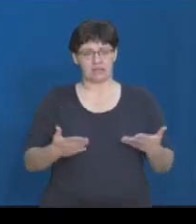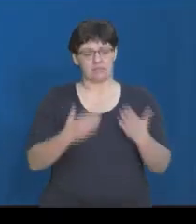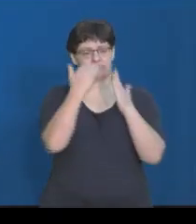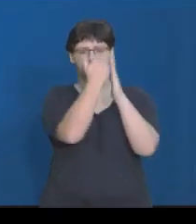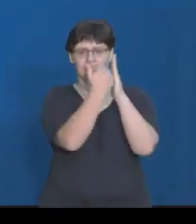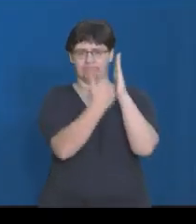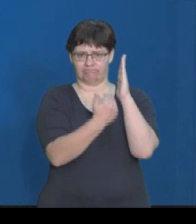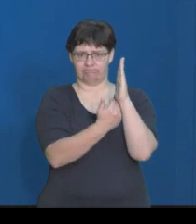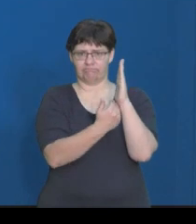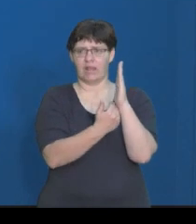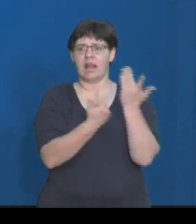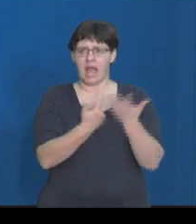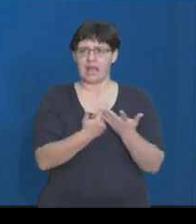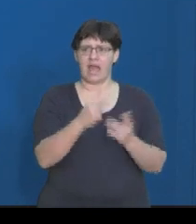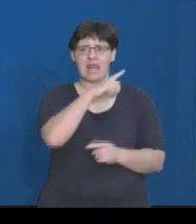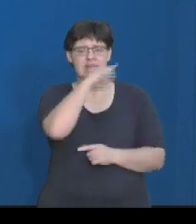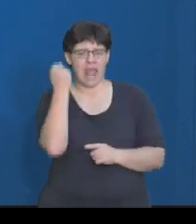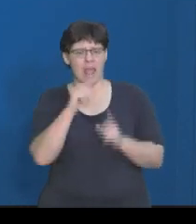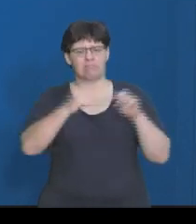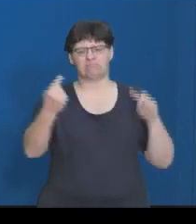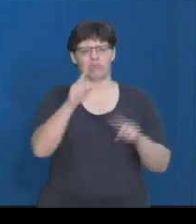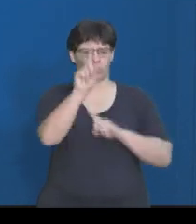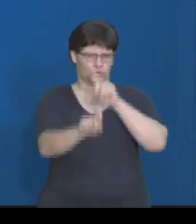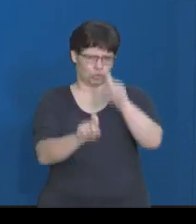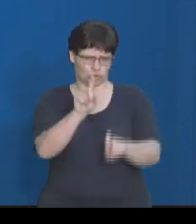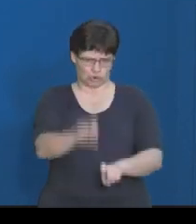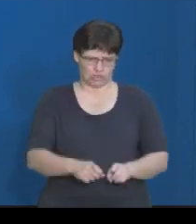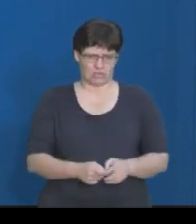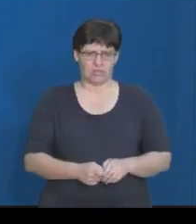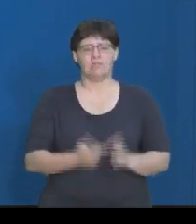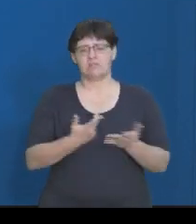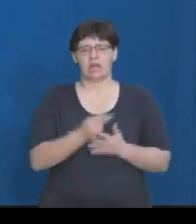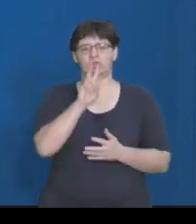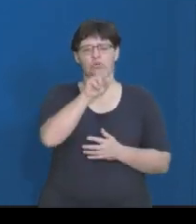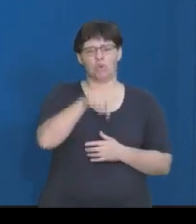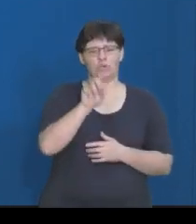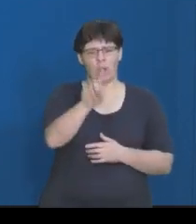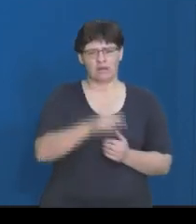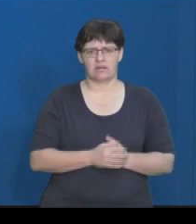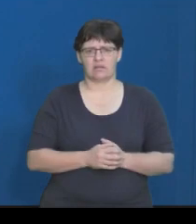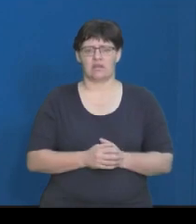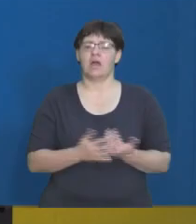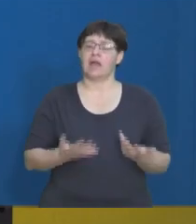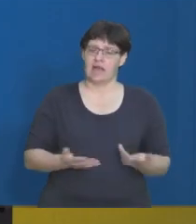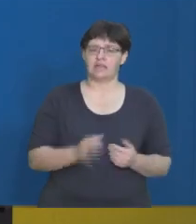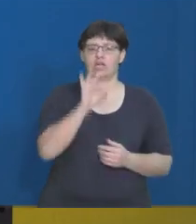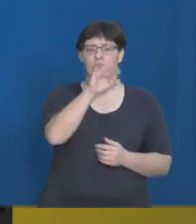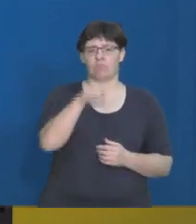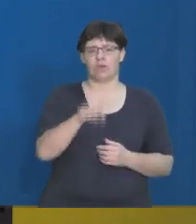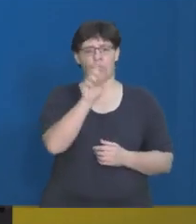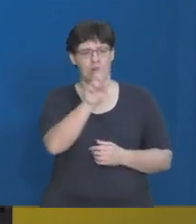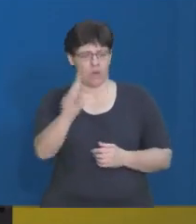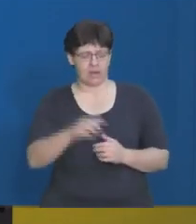list or name type of questions. These questions are normally question 2.11 and question